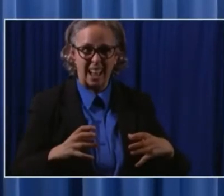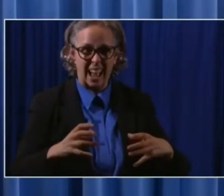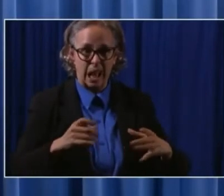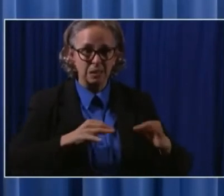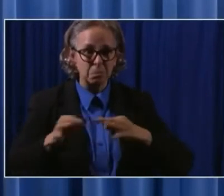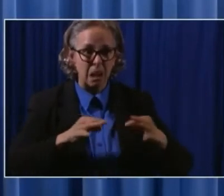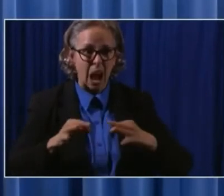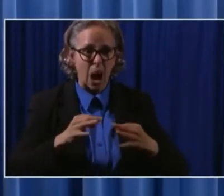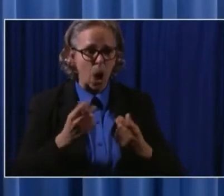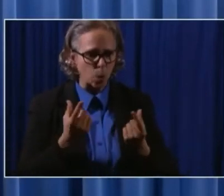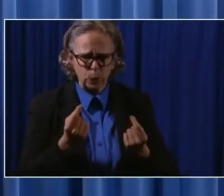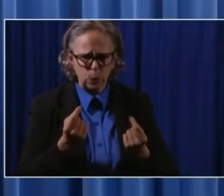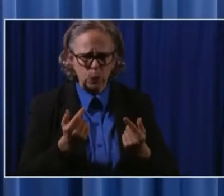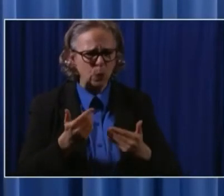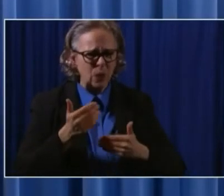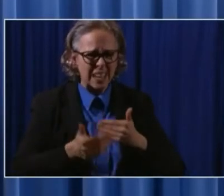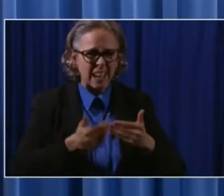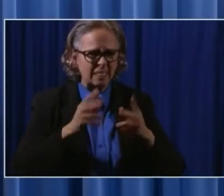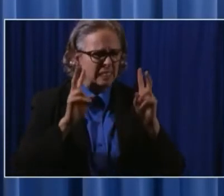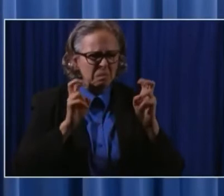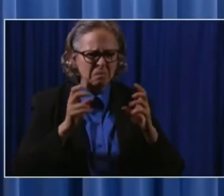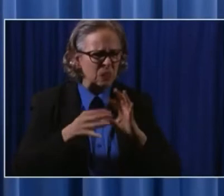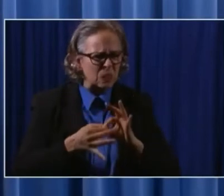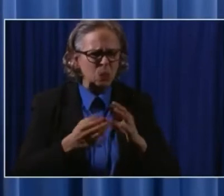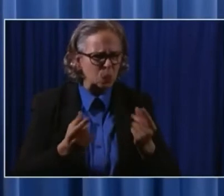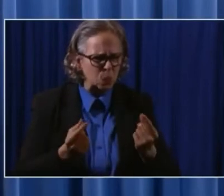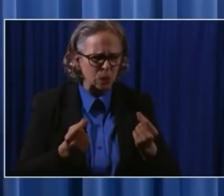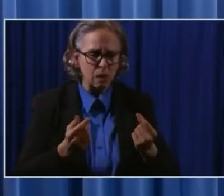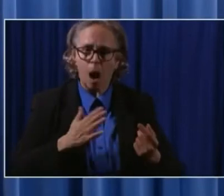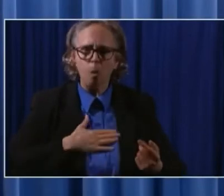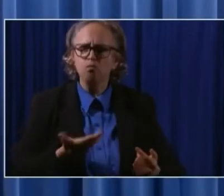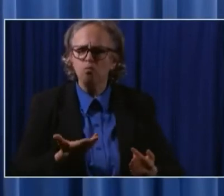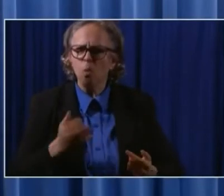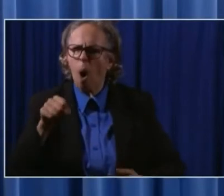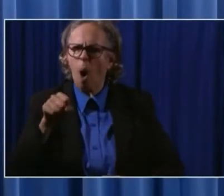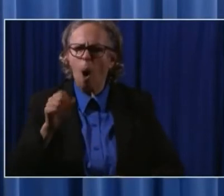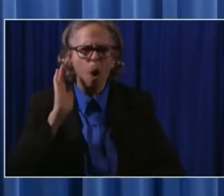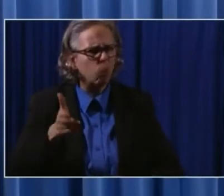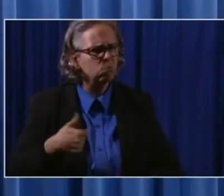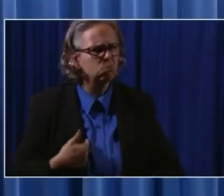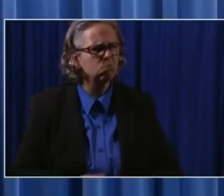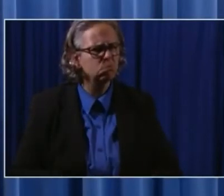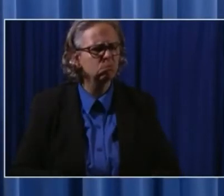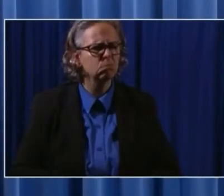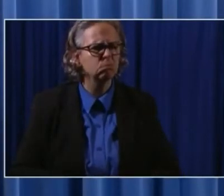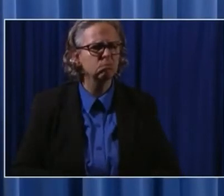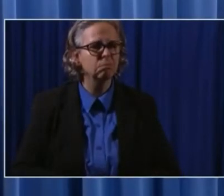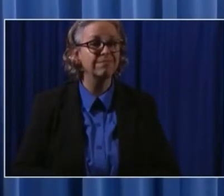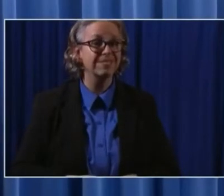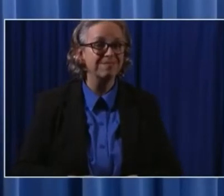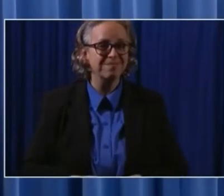on a specific topic, which would be the speakership, I certainly would not hesitate to do that at all. Thank you.